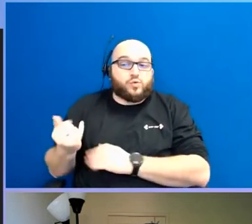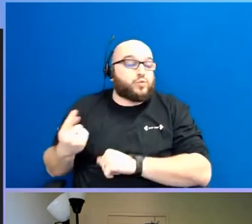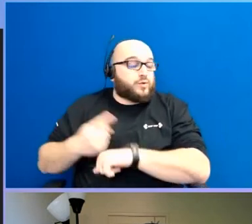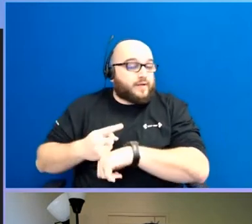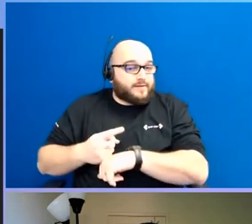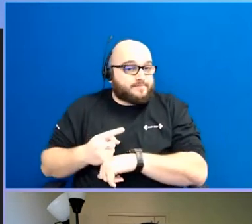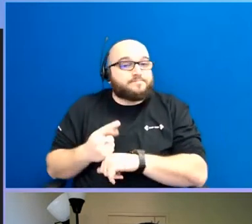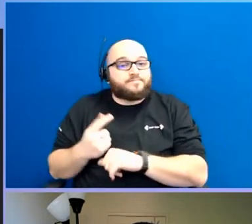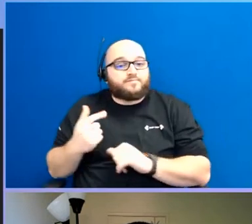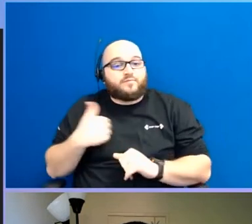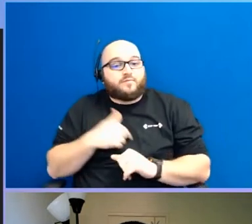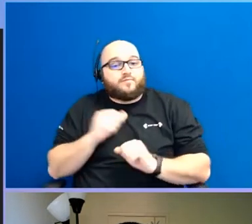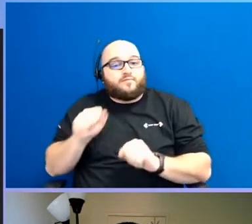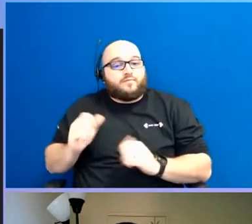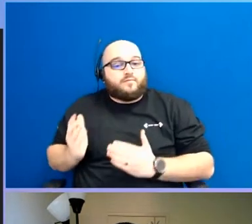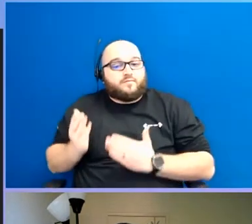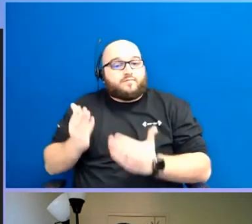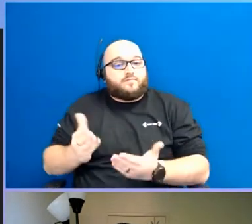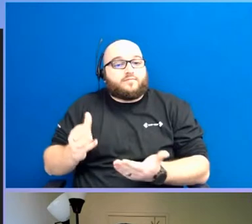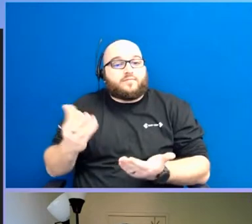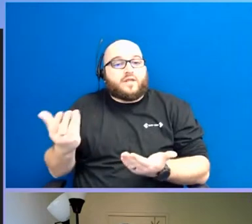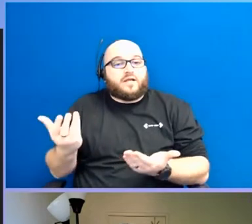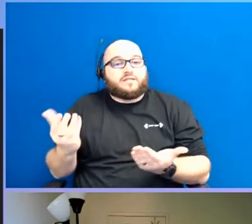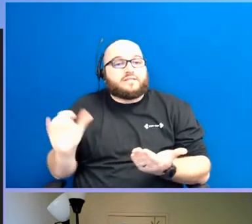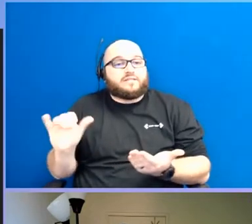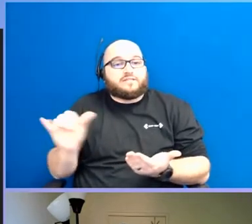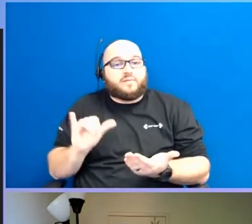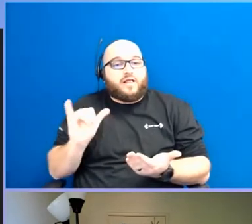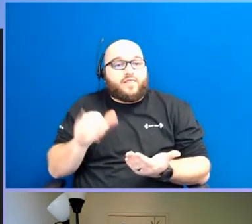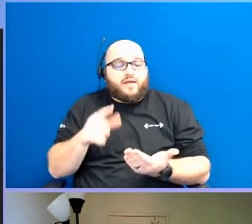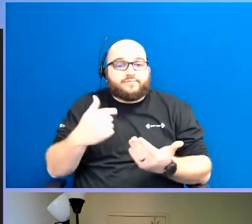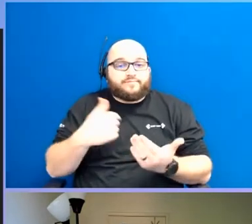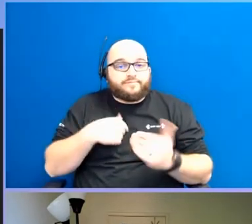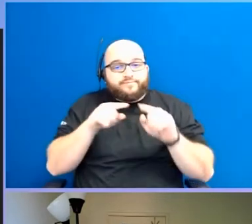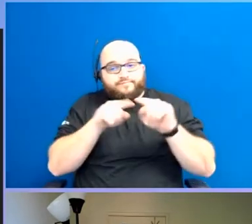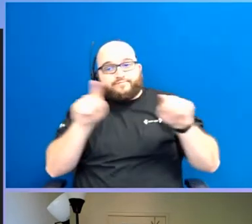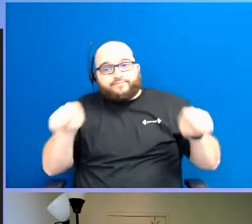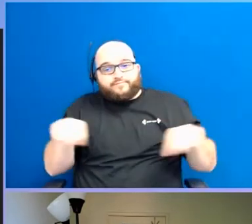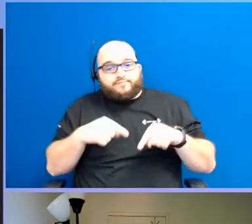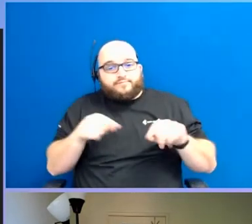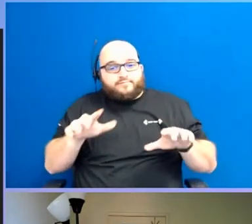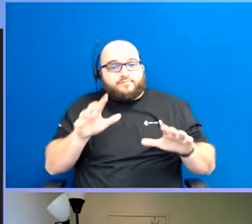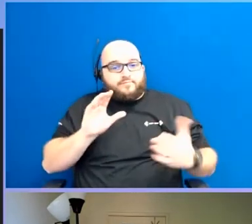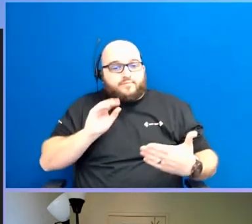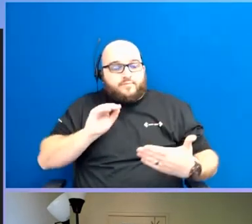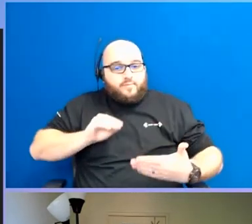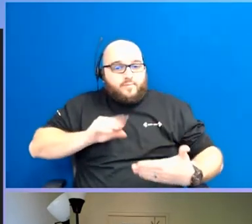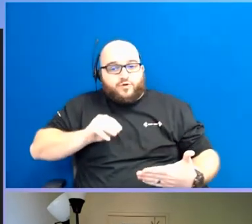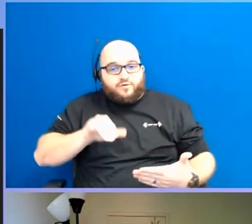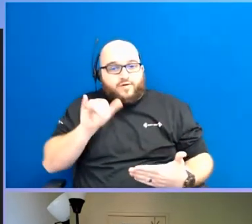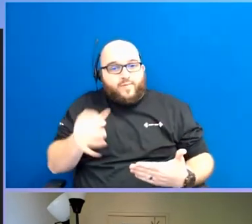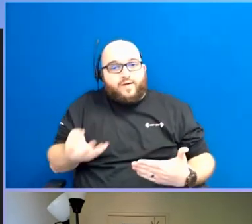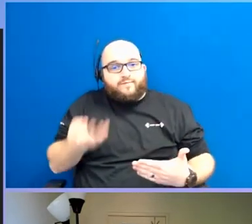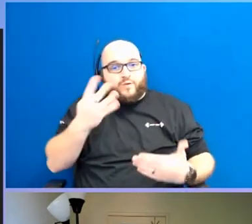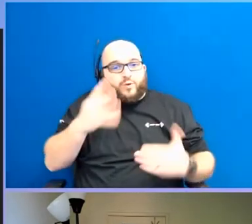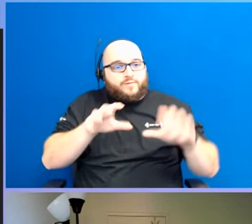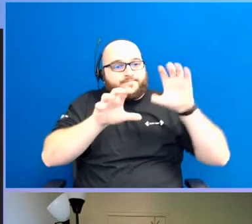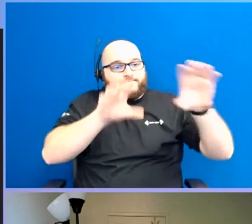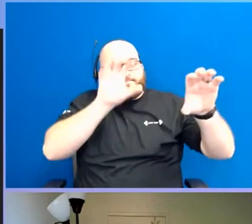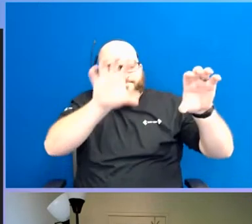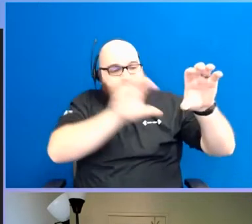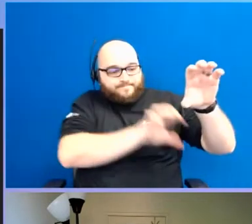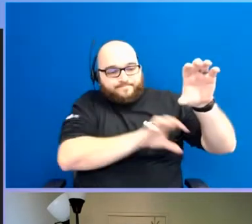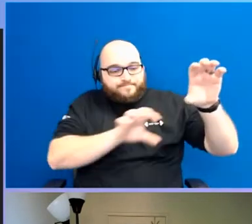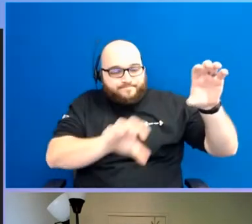offer is something like this. I have a screenshot again of the 4 images of purple